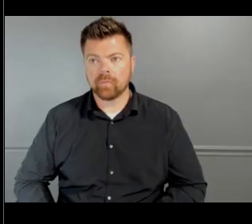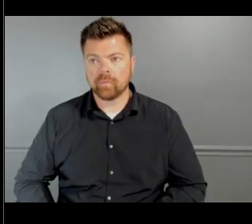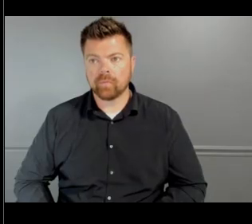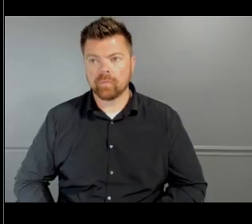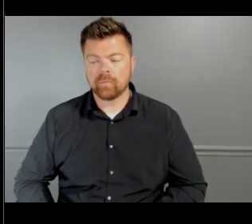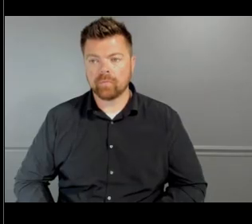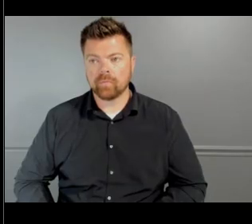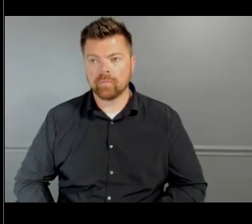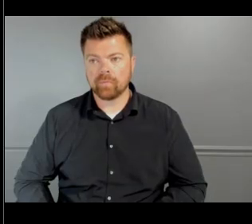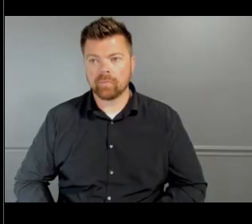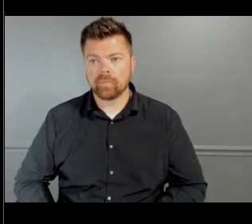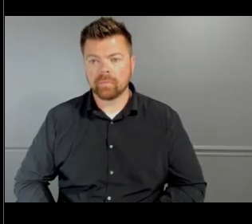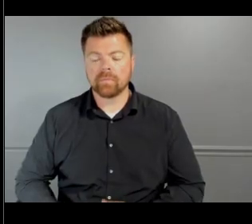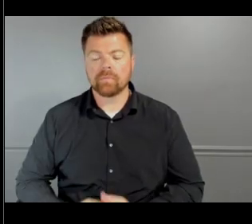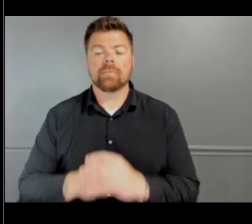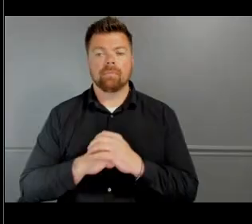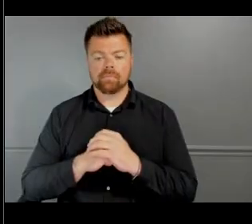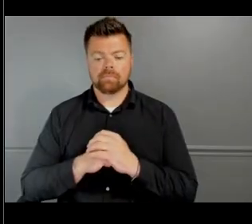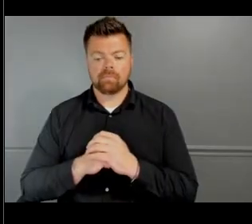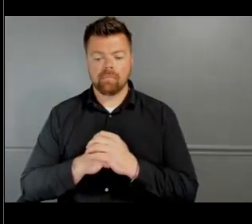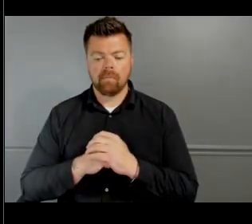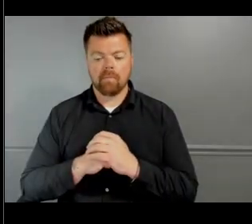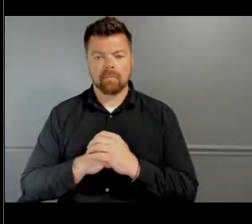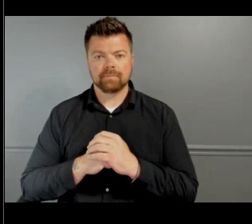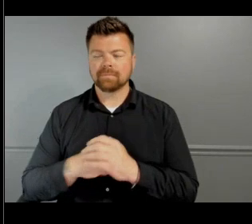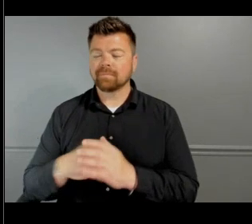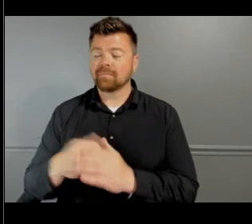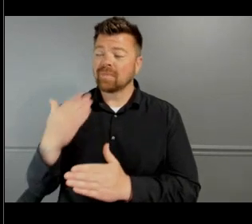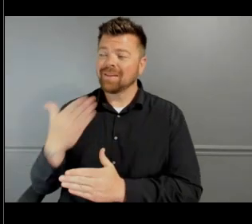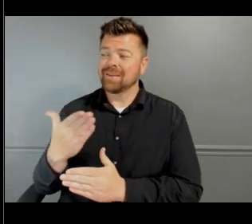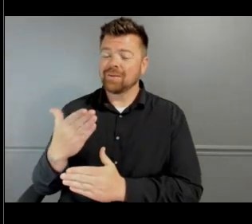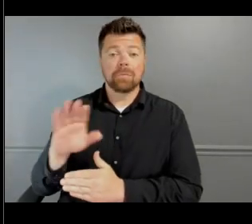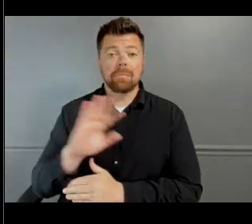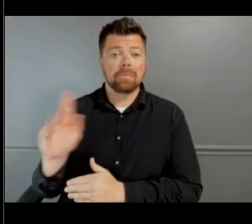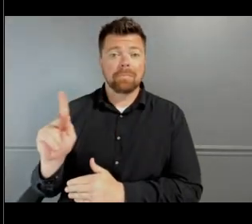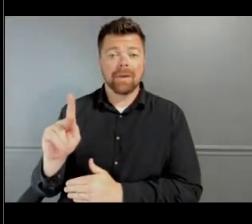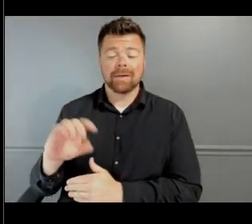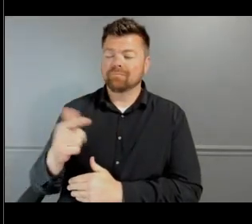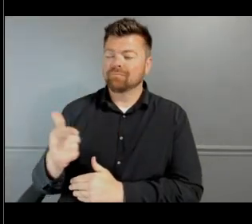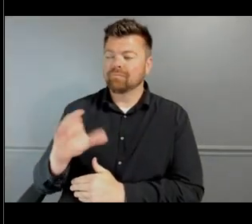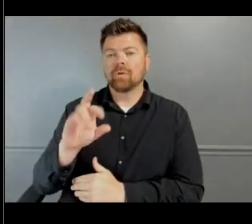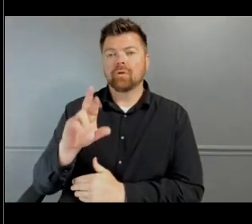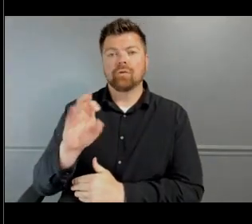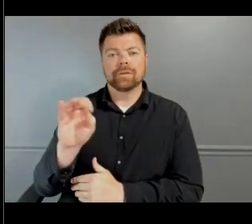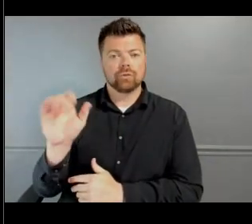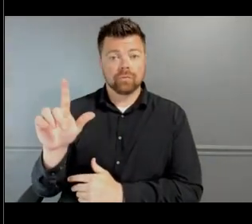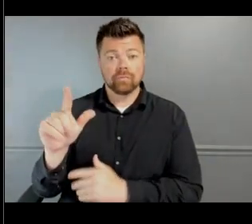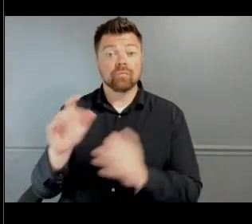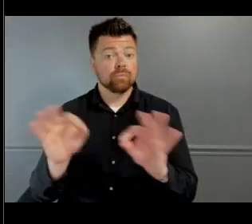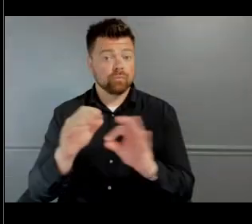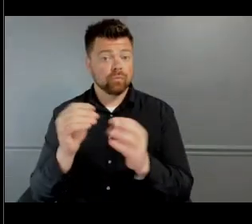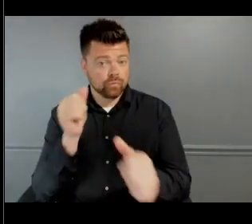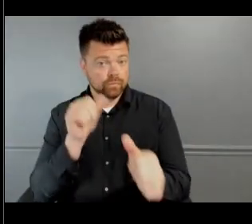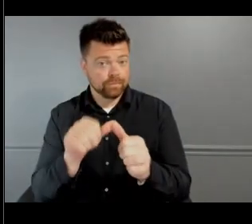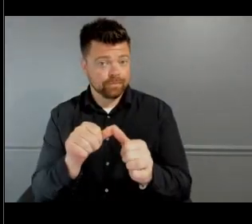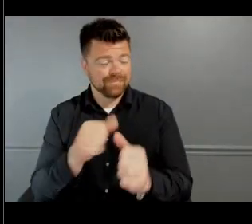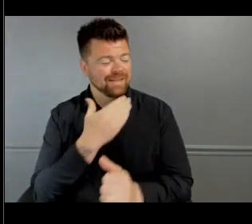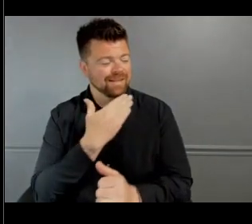All right, go ahead and close this poll. Thank you so much. And back to you, Crystal, for the key takeaways. Thank you,